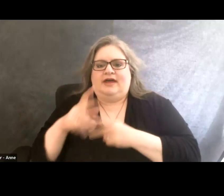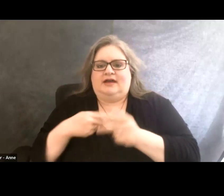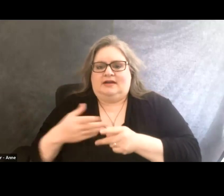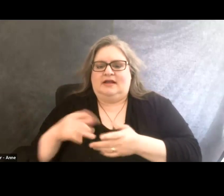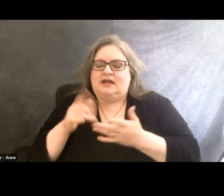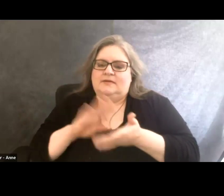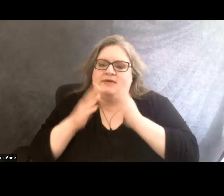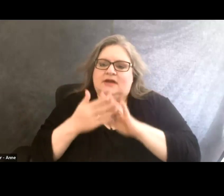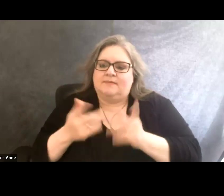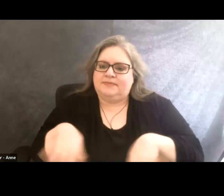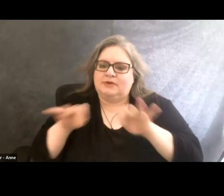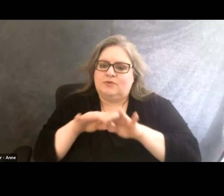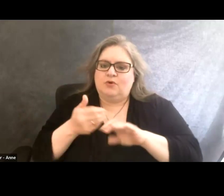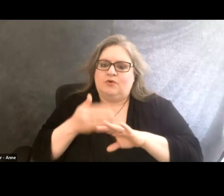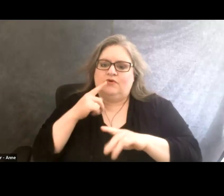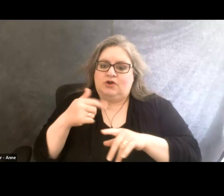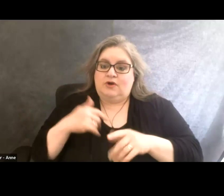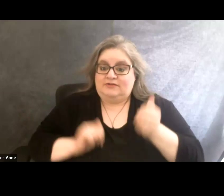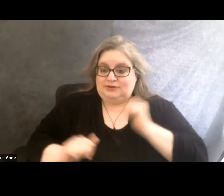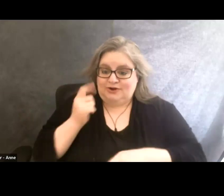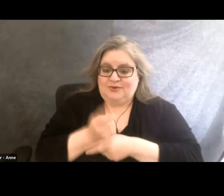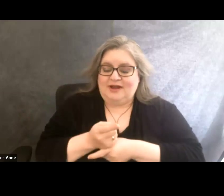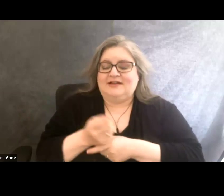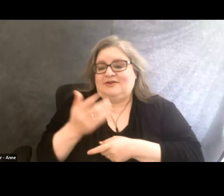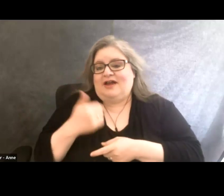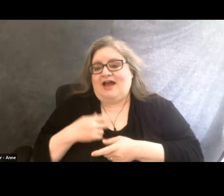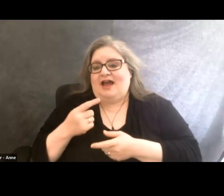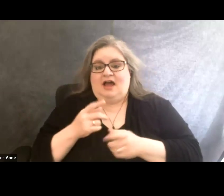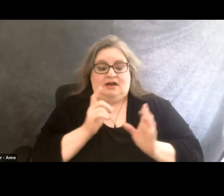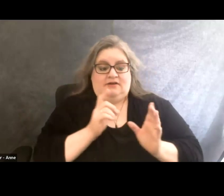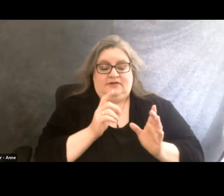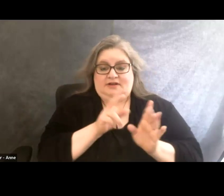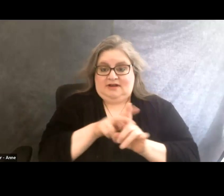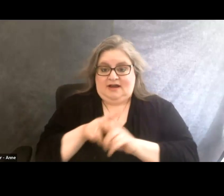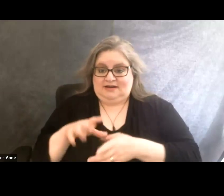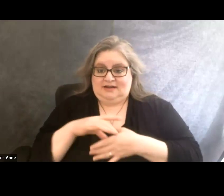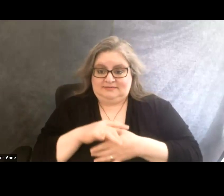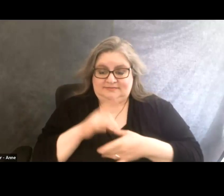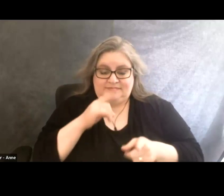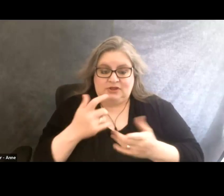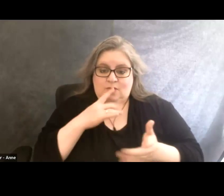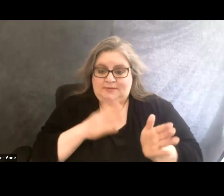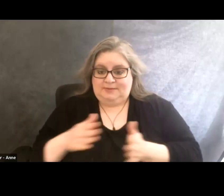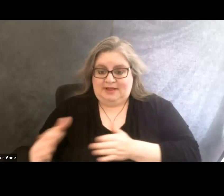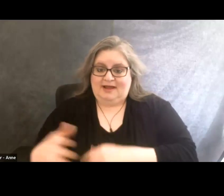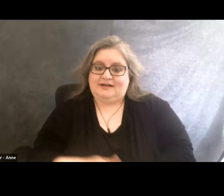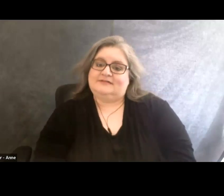very important before you have a show, right? If you have so many pieces of content and you want to be planning. So I hope